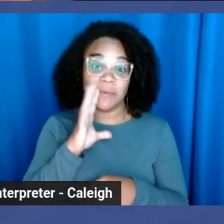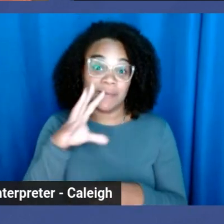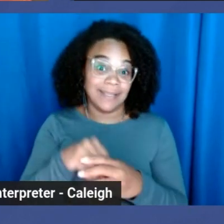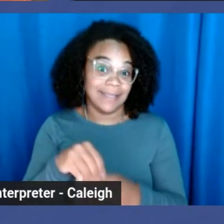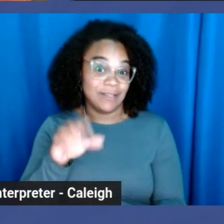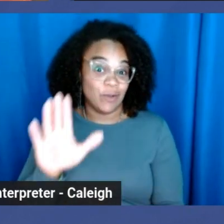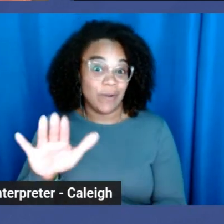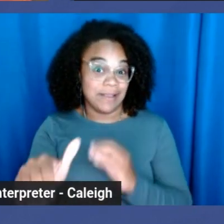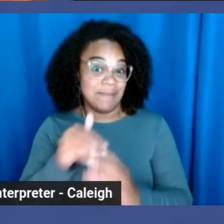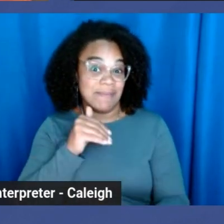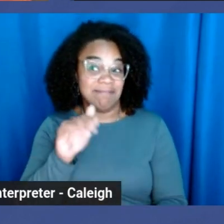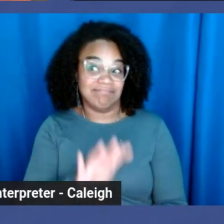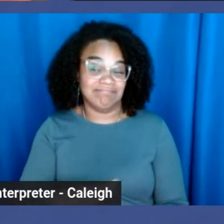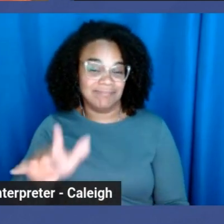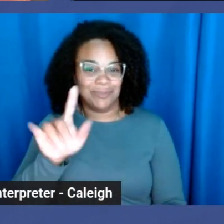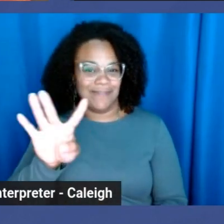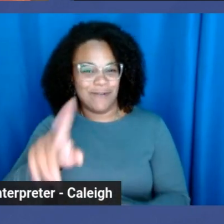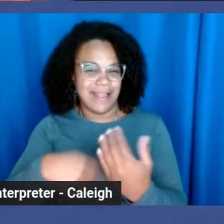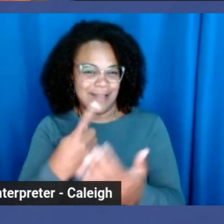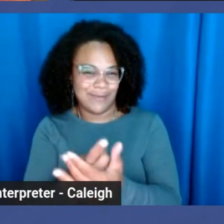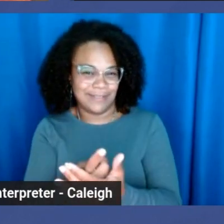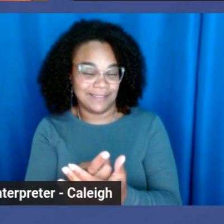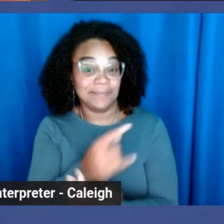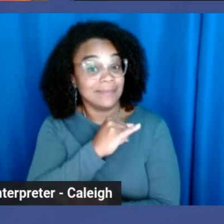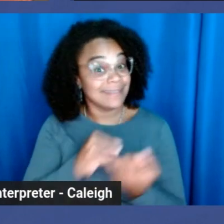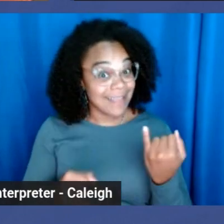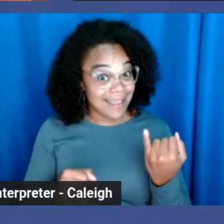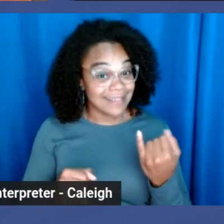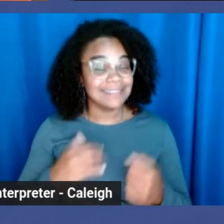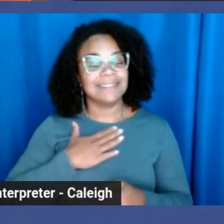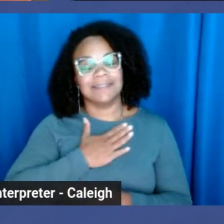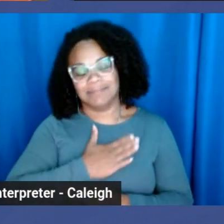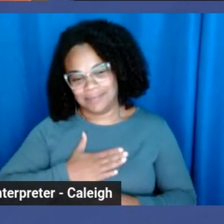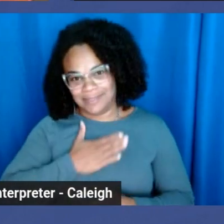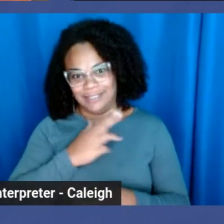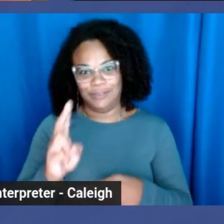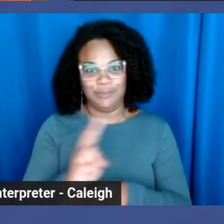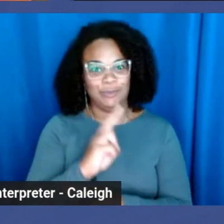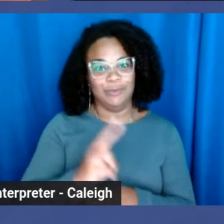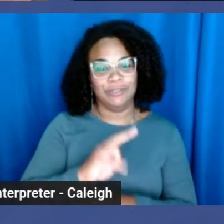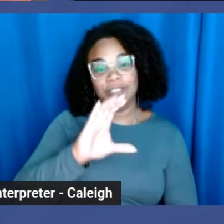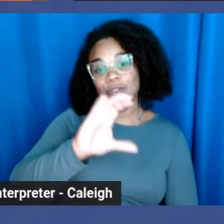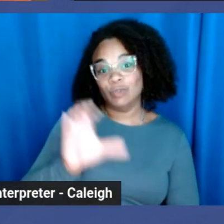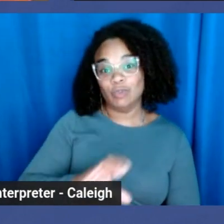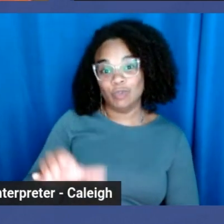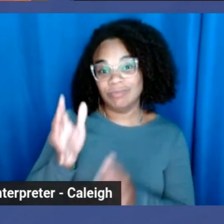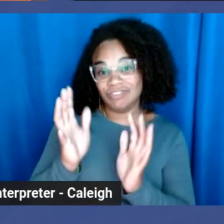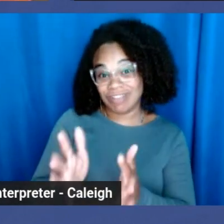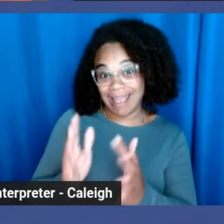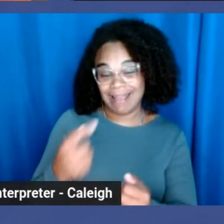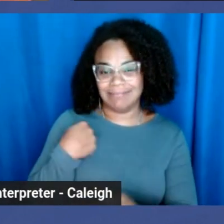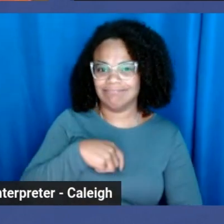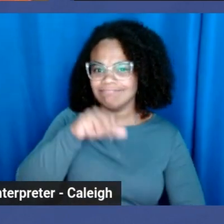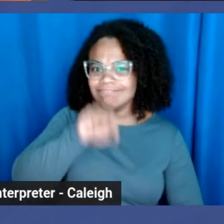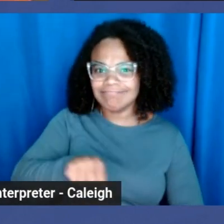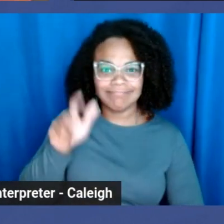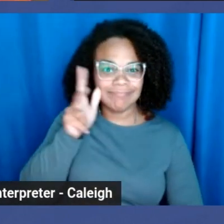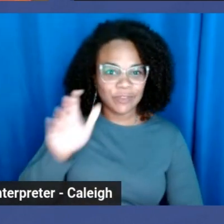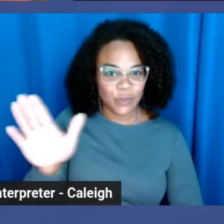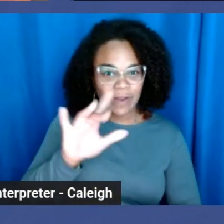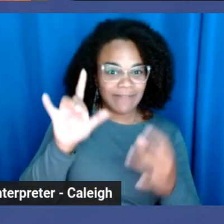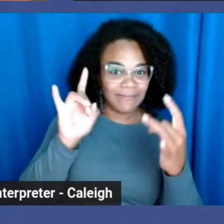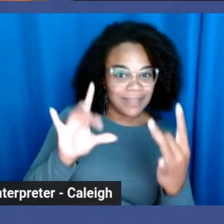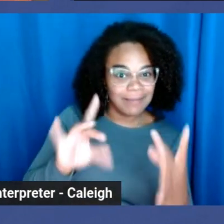inbox probably in about 24 hours. And lastly, please make use of that Zoom chat. We would love to hear your feedback, your comments,